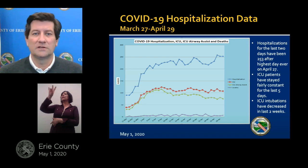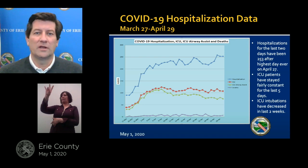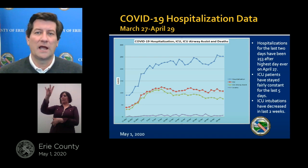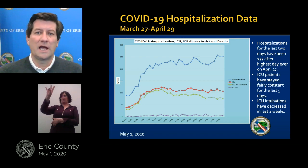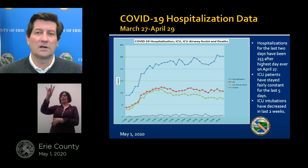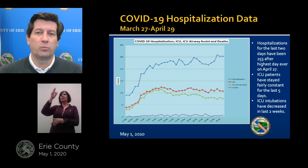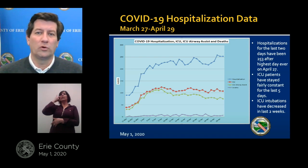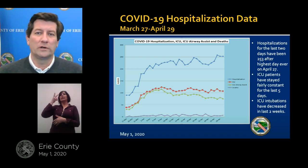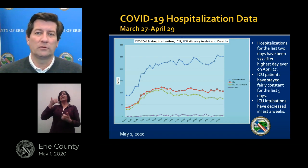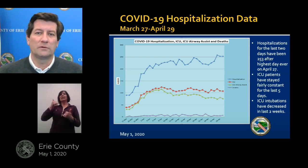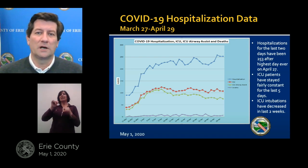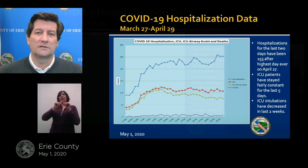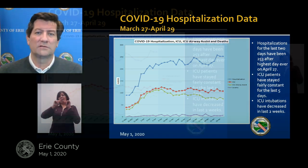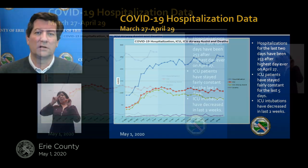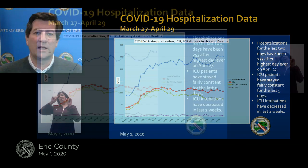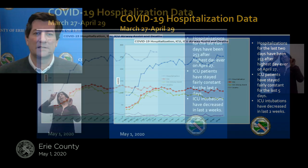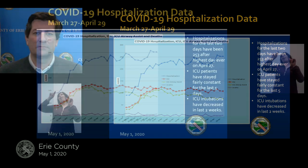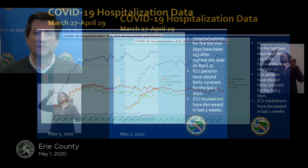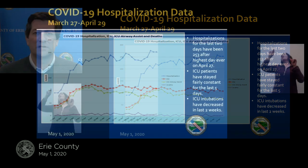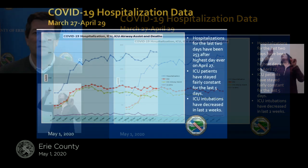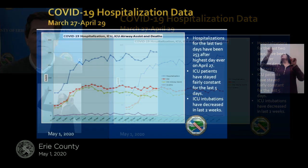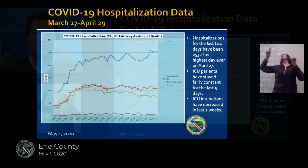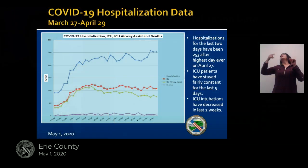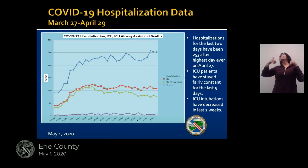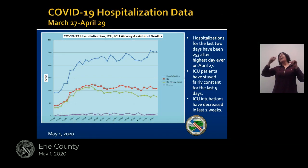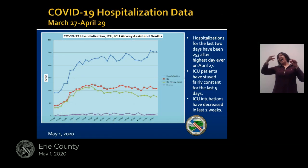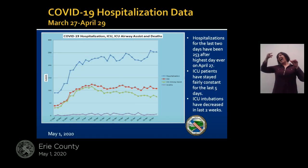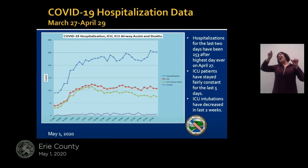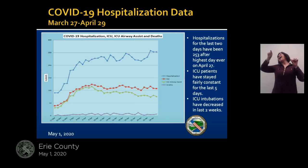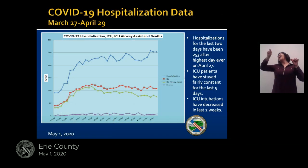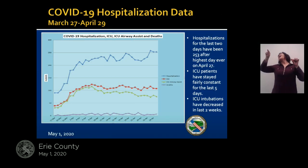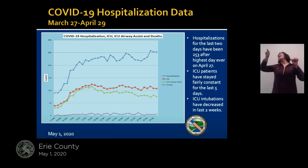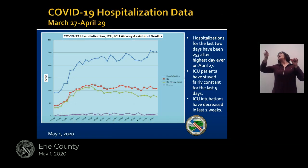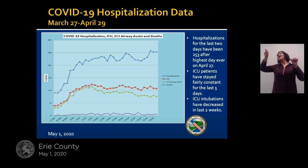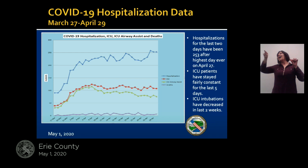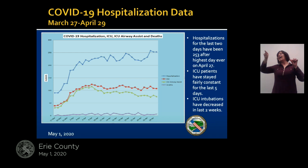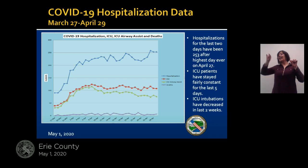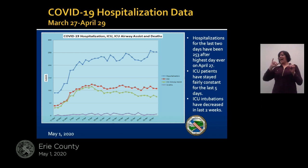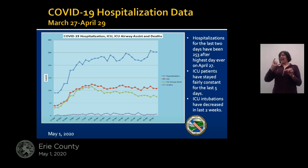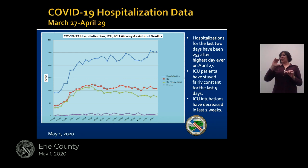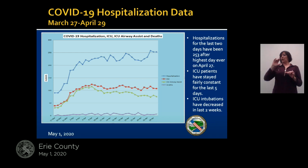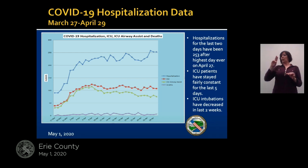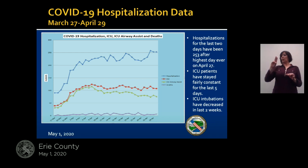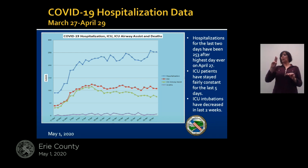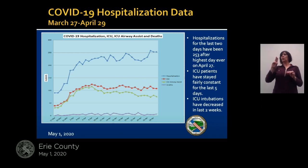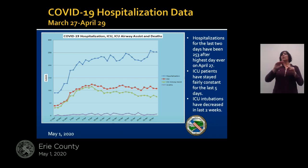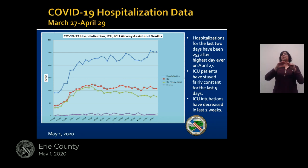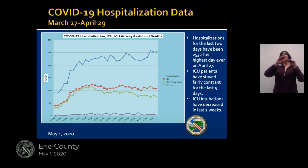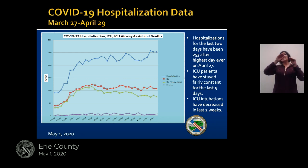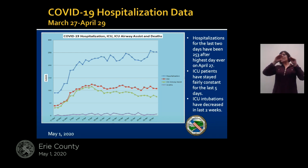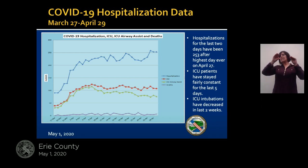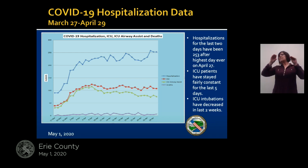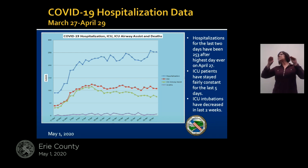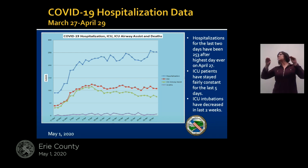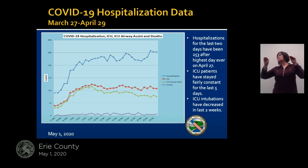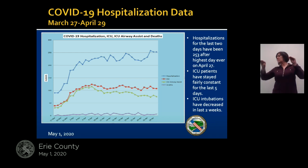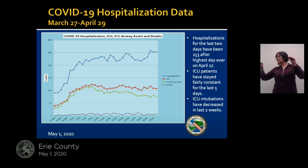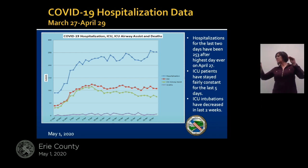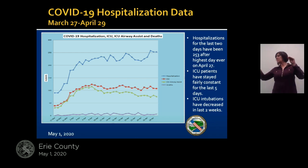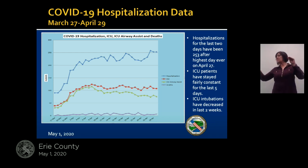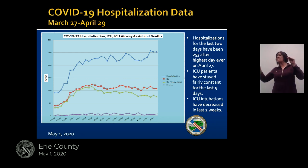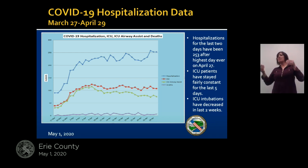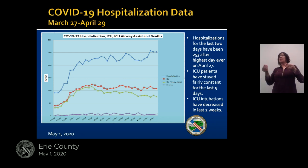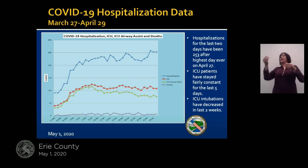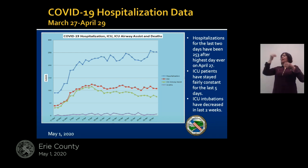see we're still at a higher point with regards to all hospitalizations, though ICU data has stabilized and intubations